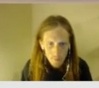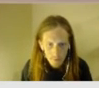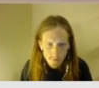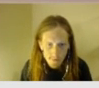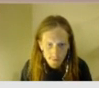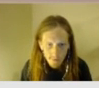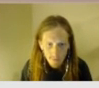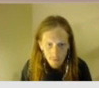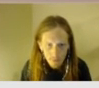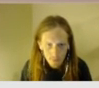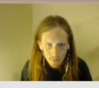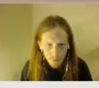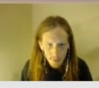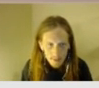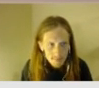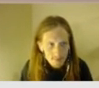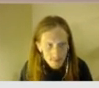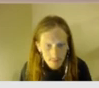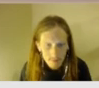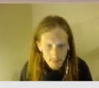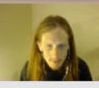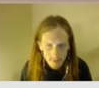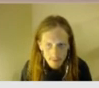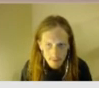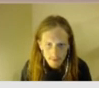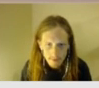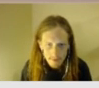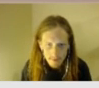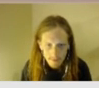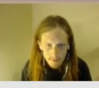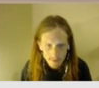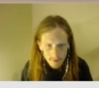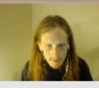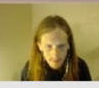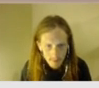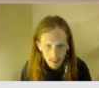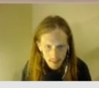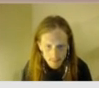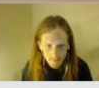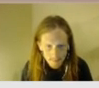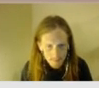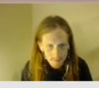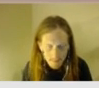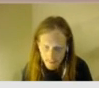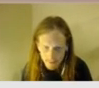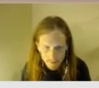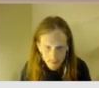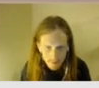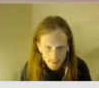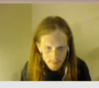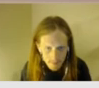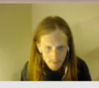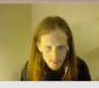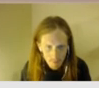shooting in a semi-automatic or fully automatic mode. Like, eliminate that variable so that you can go focus on the things that you really need to focus